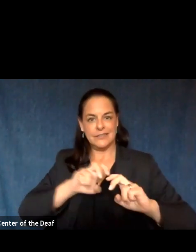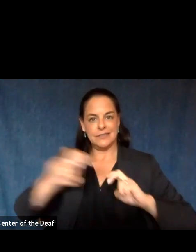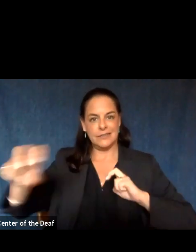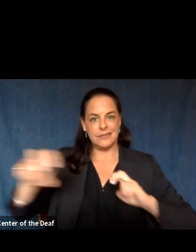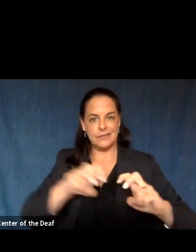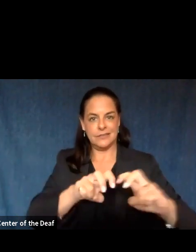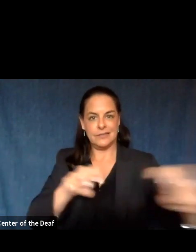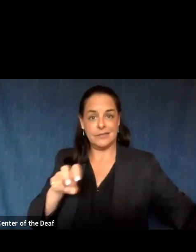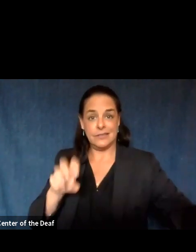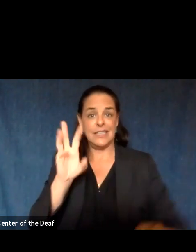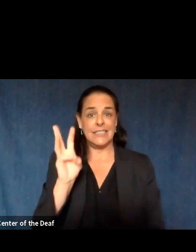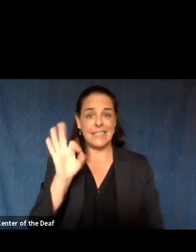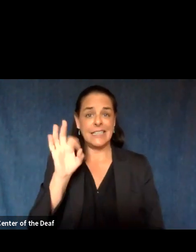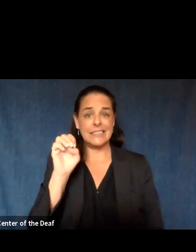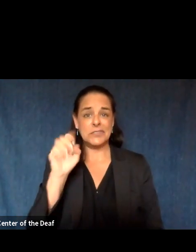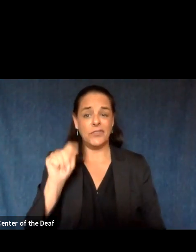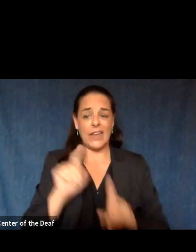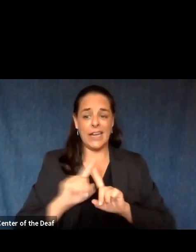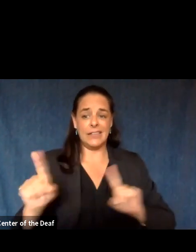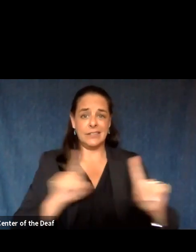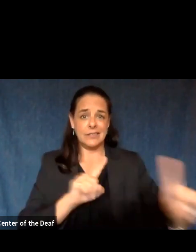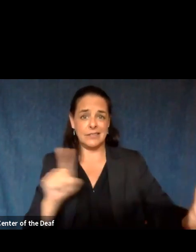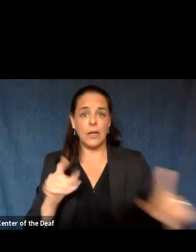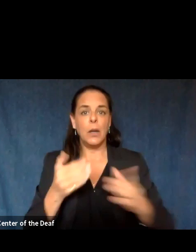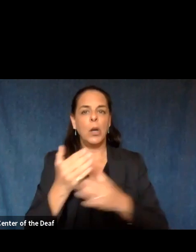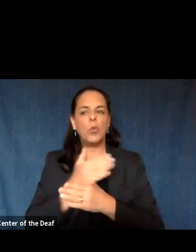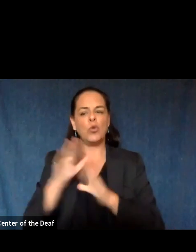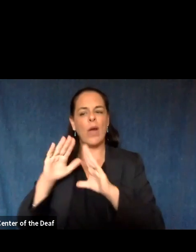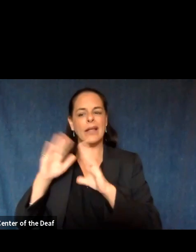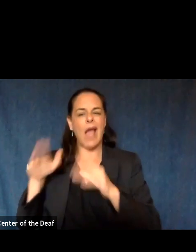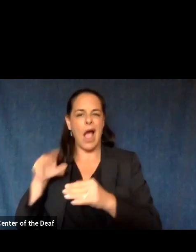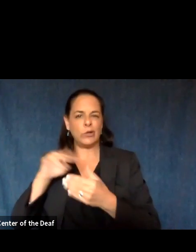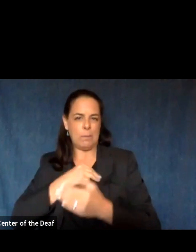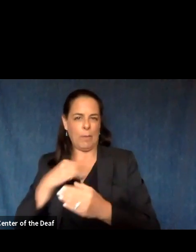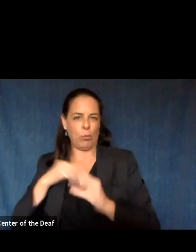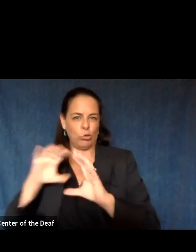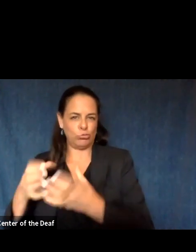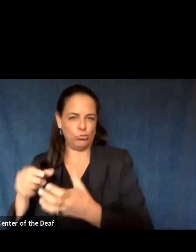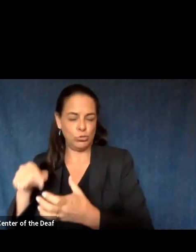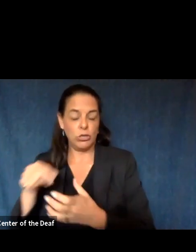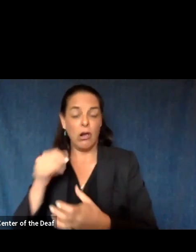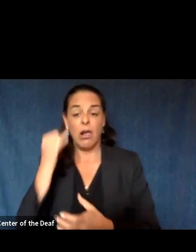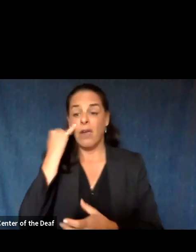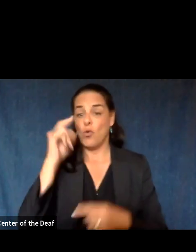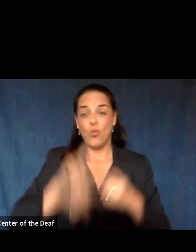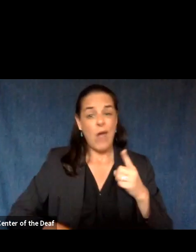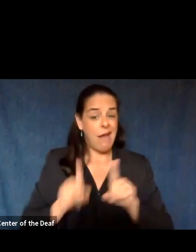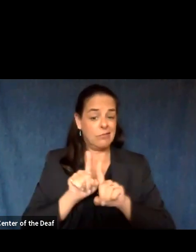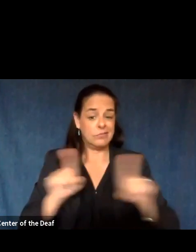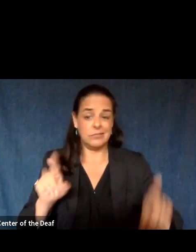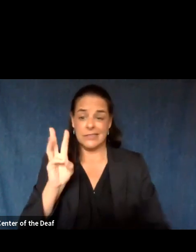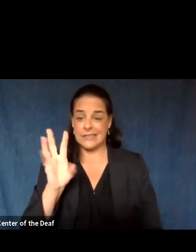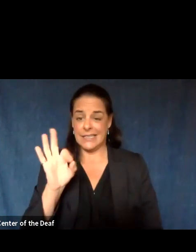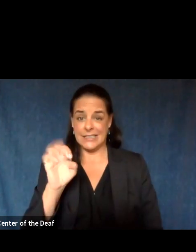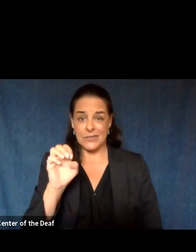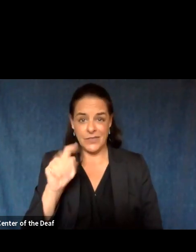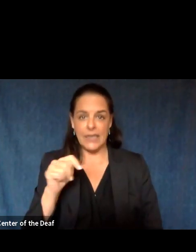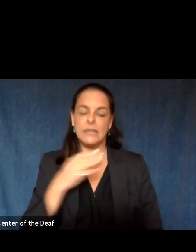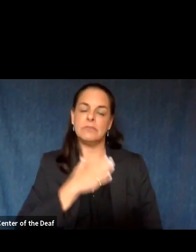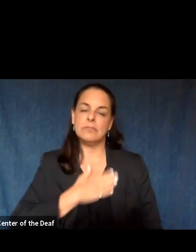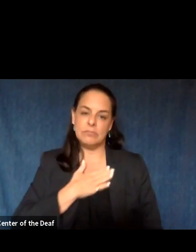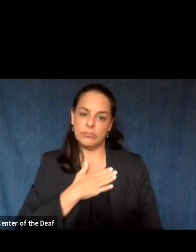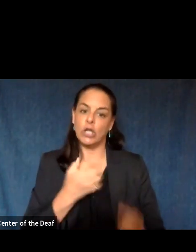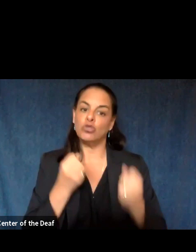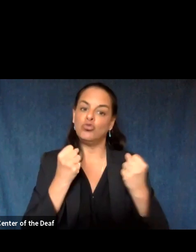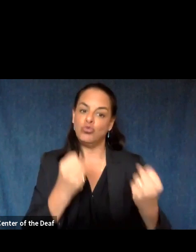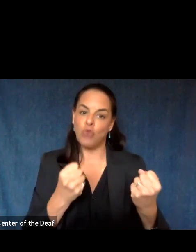least 6 feet of distance between households. If 6 feet isn't possible, wearing a mask is strongly advised. We have